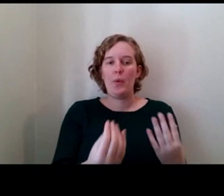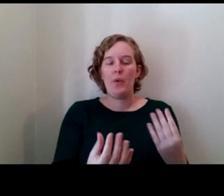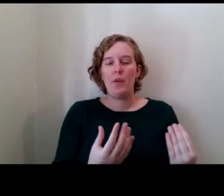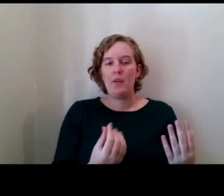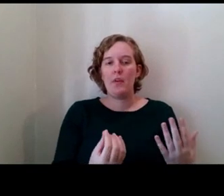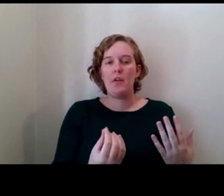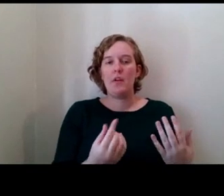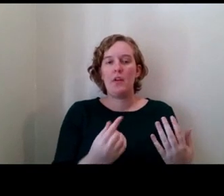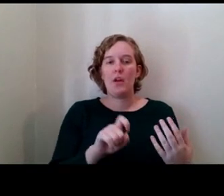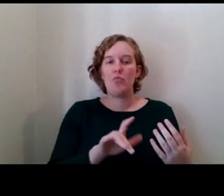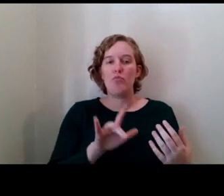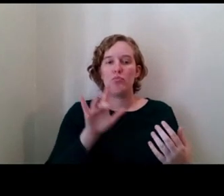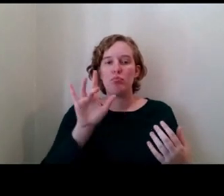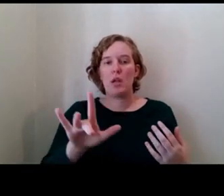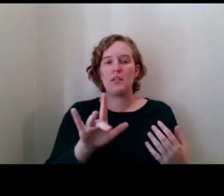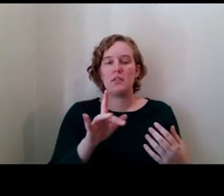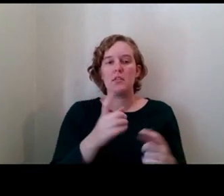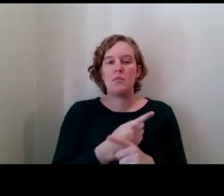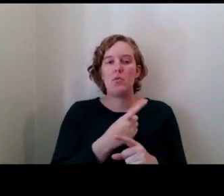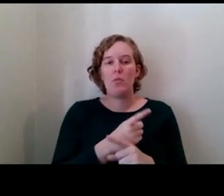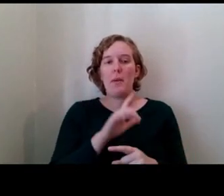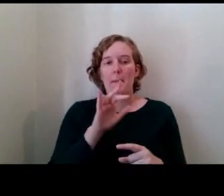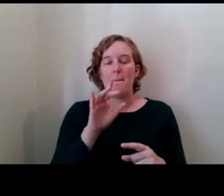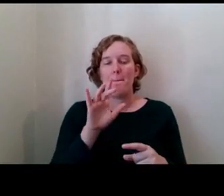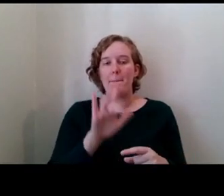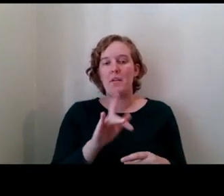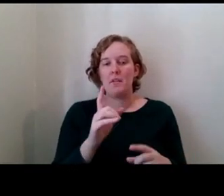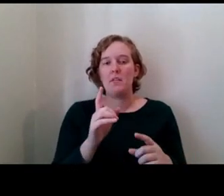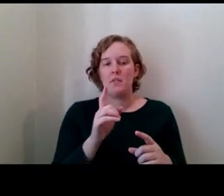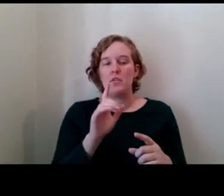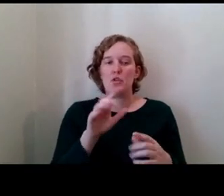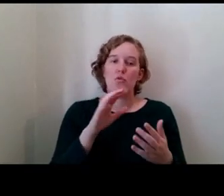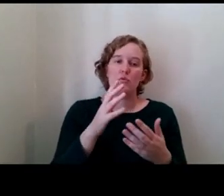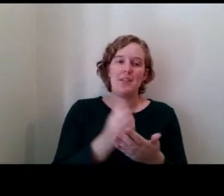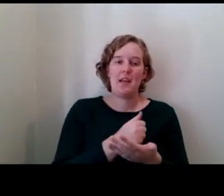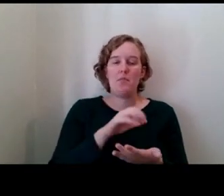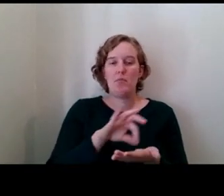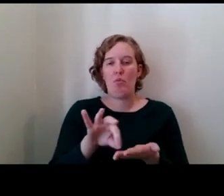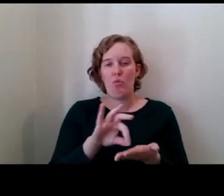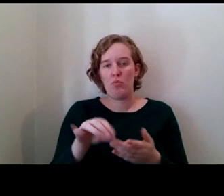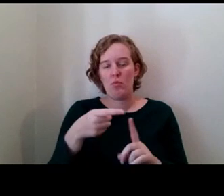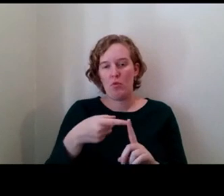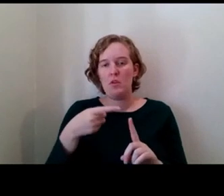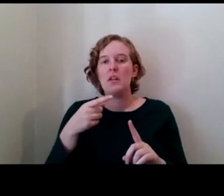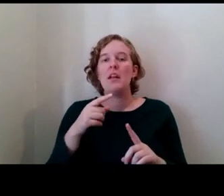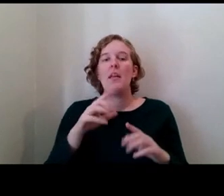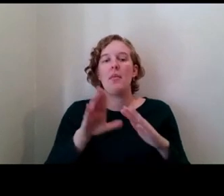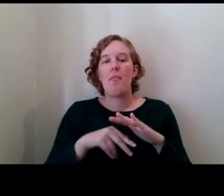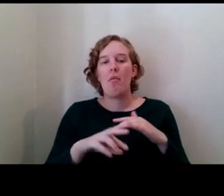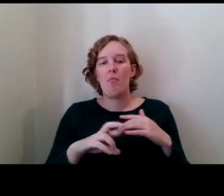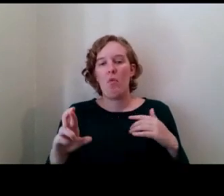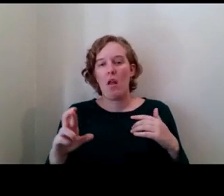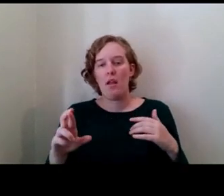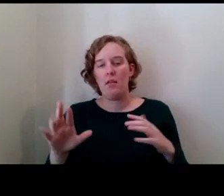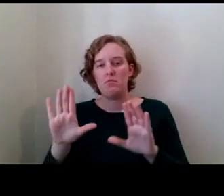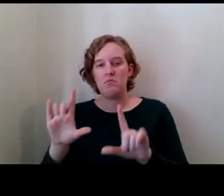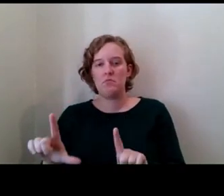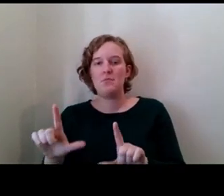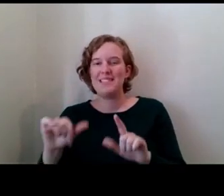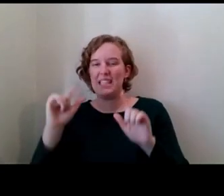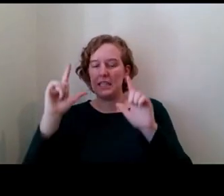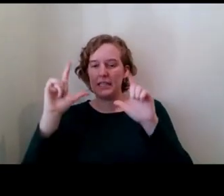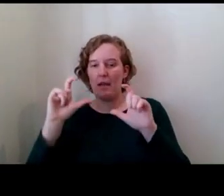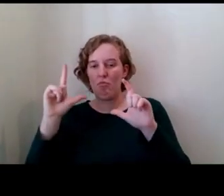bottom, and you had to press the corresponding button very quickly in order to score points. And in the bottom right, we've got a camera. So you can